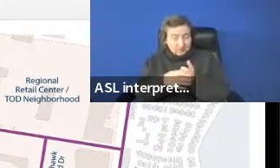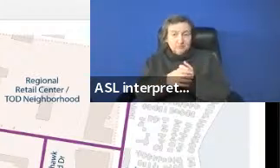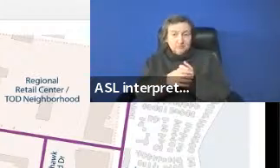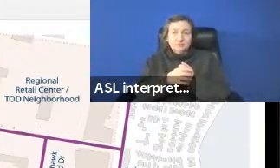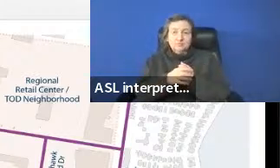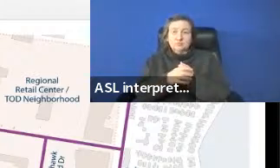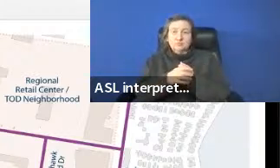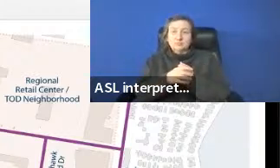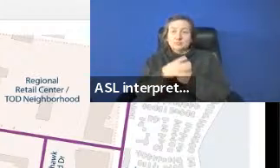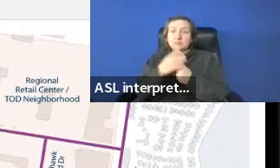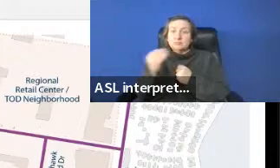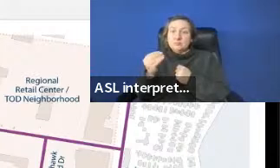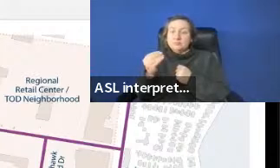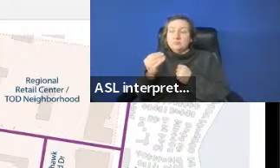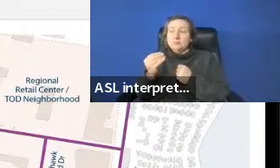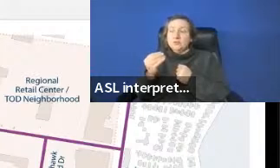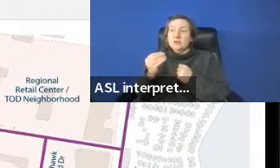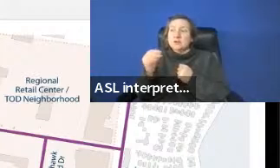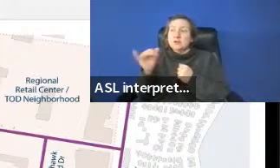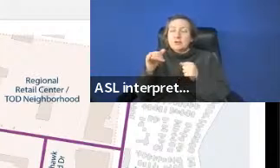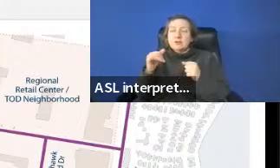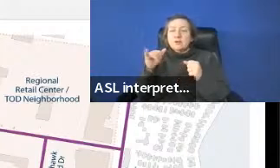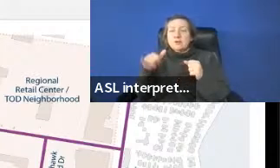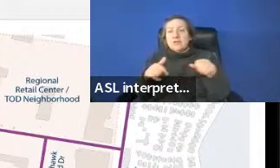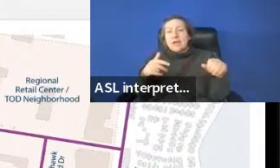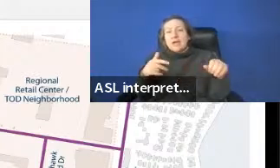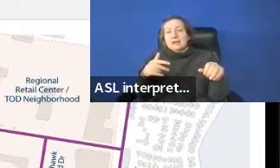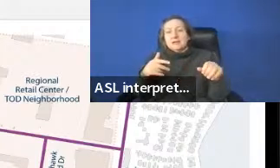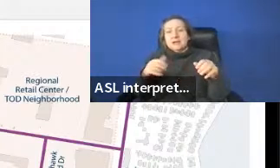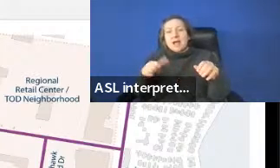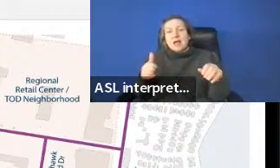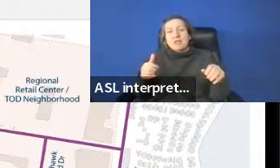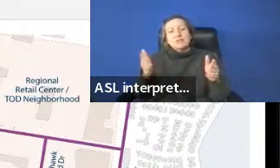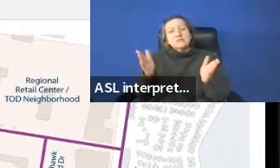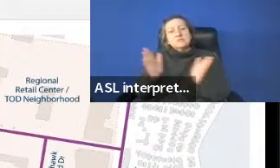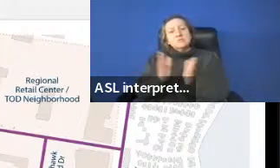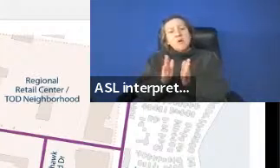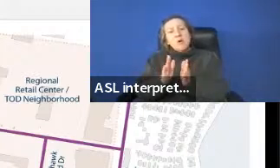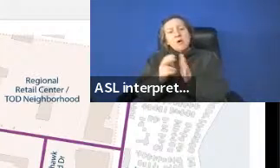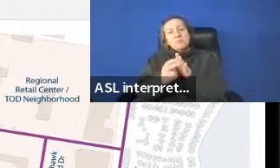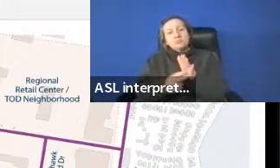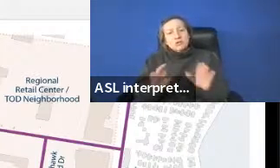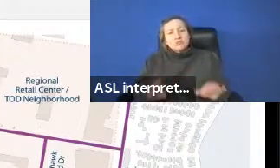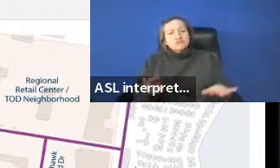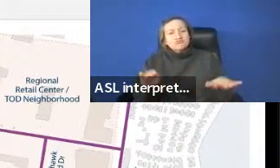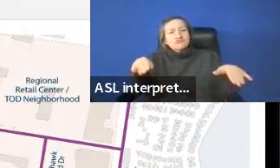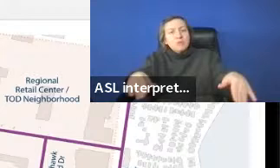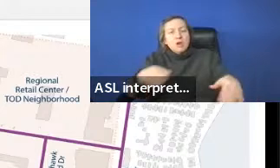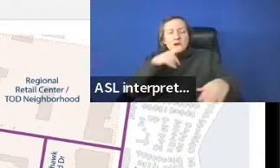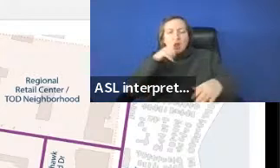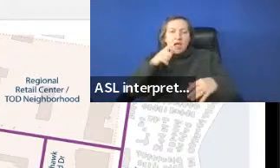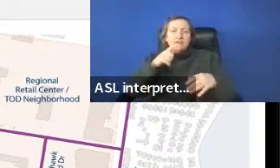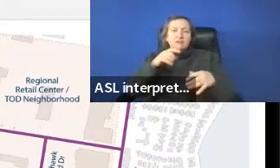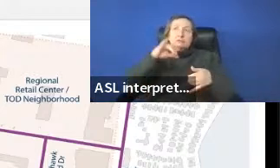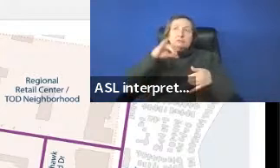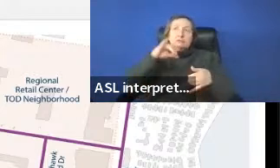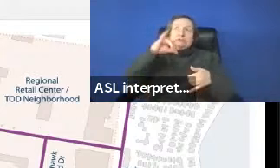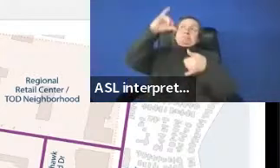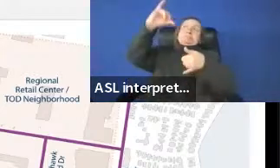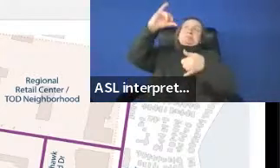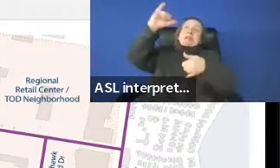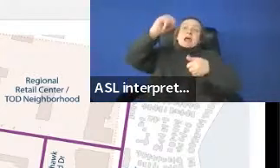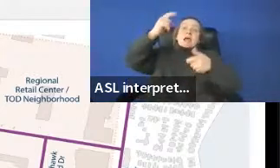and then the arterial bridges obviously don't have to reach the same height as the as the main bridge, because the main bridge has to